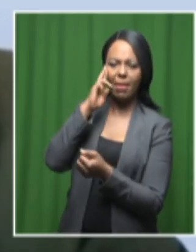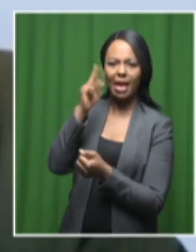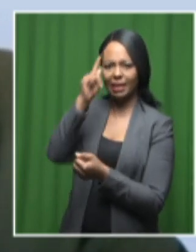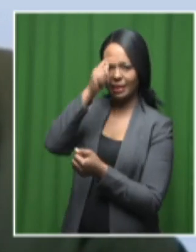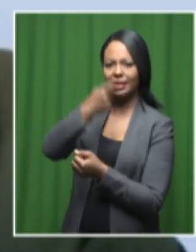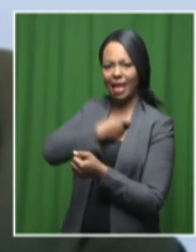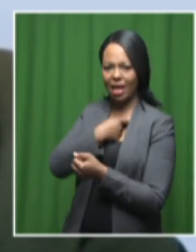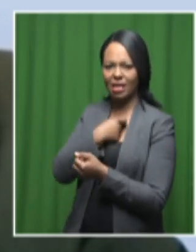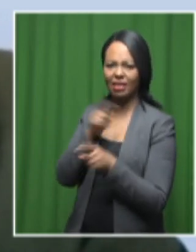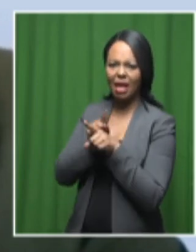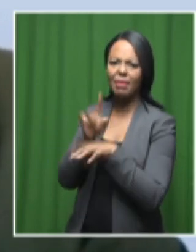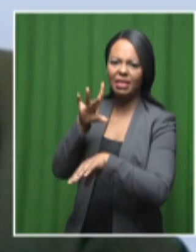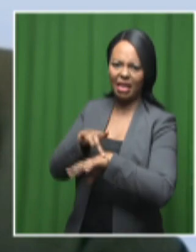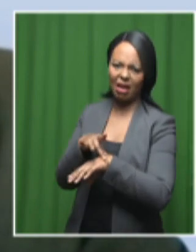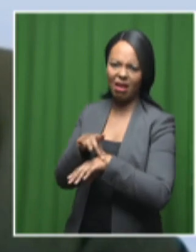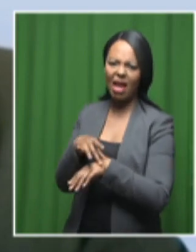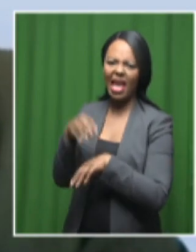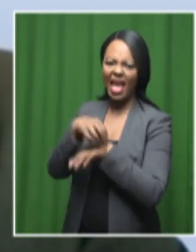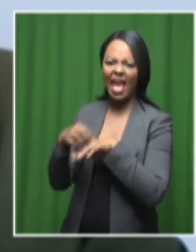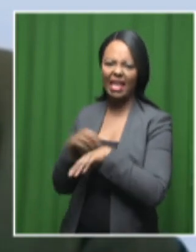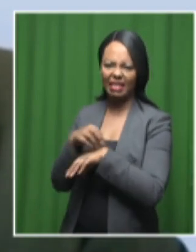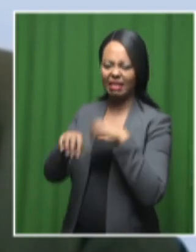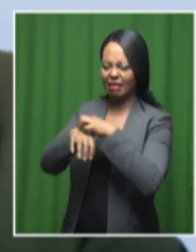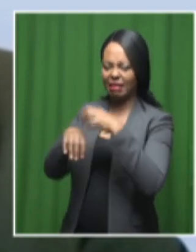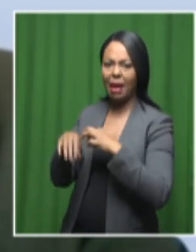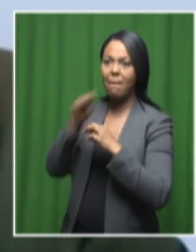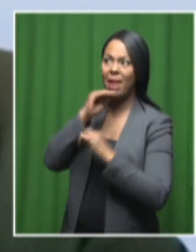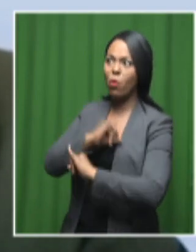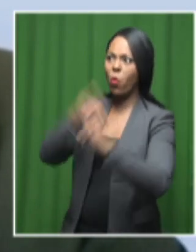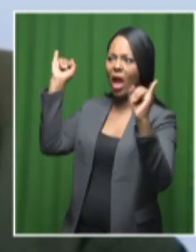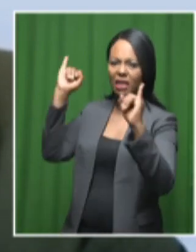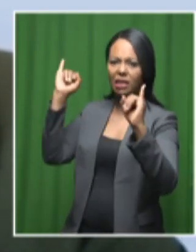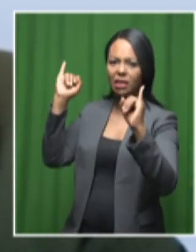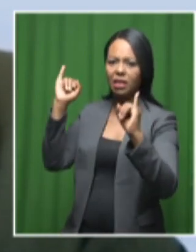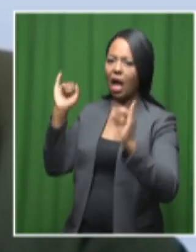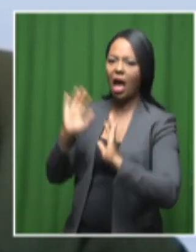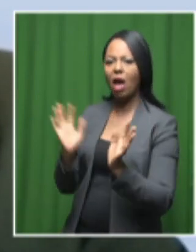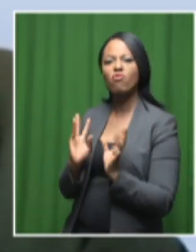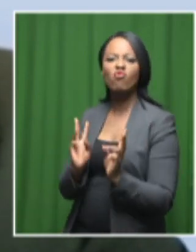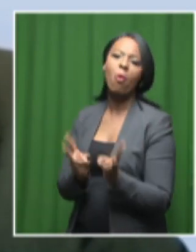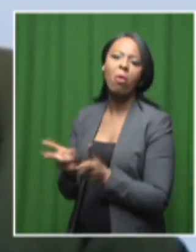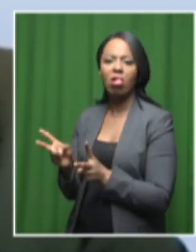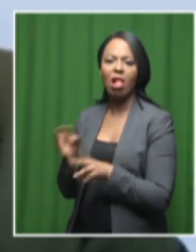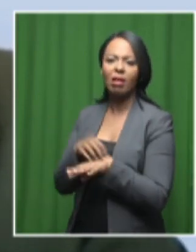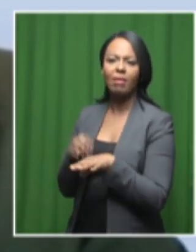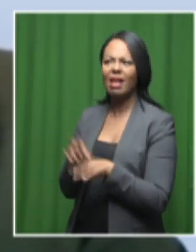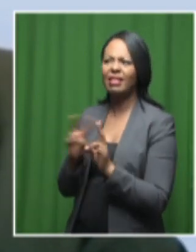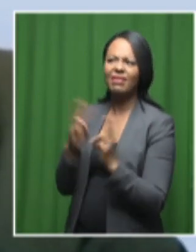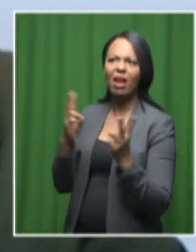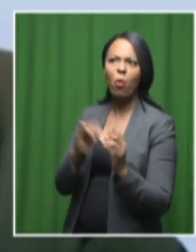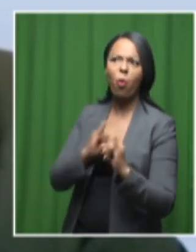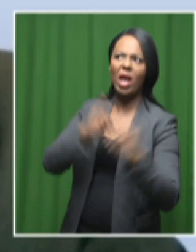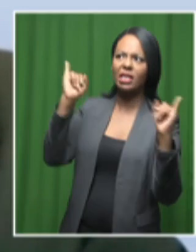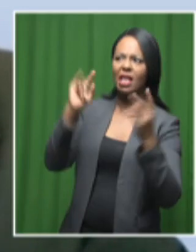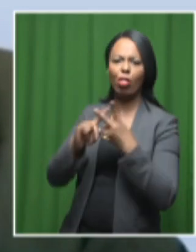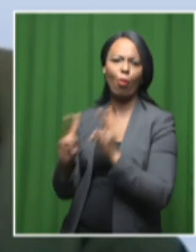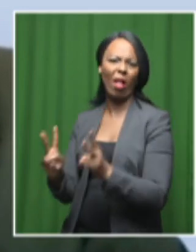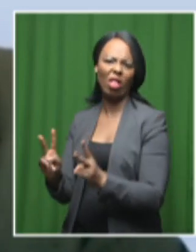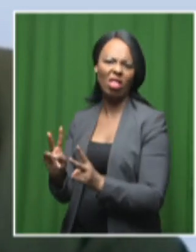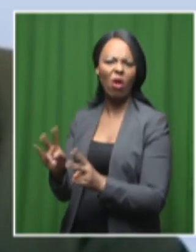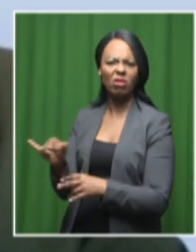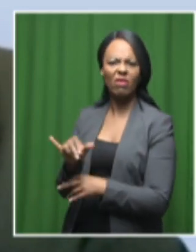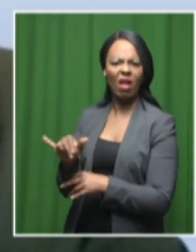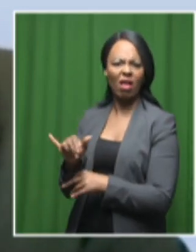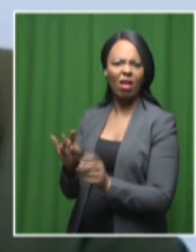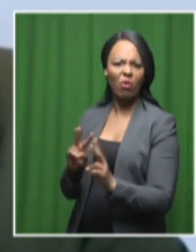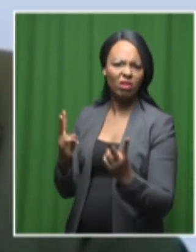has eczema at the moment, but it's not as extreme as you are referring to. So what is the difference between the two? There's